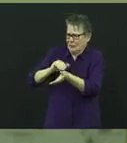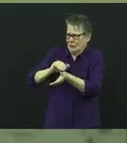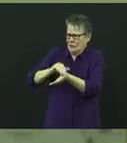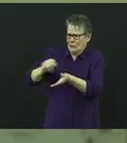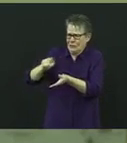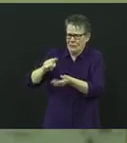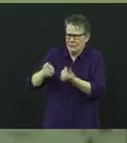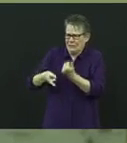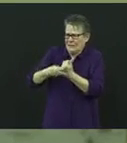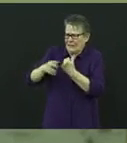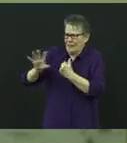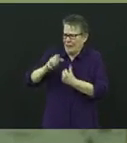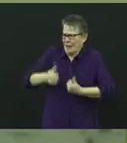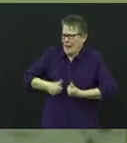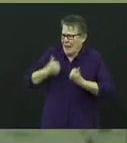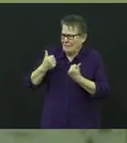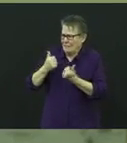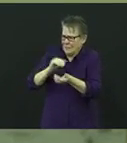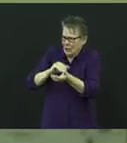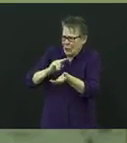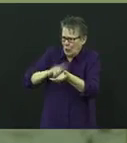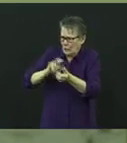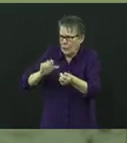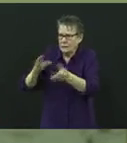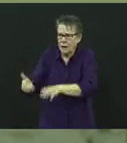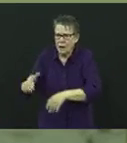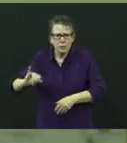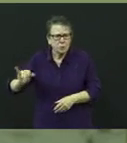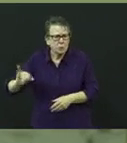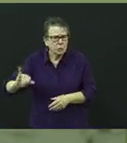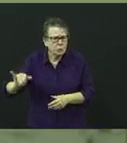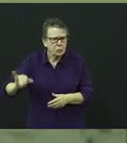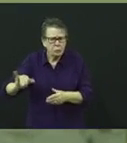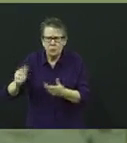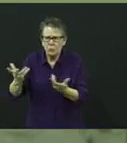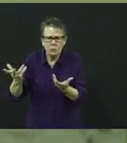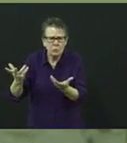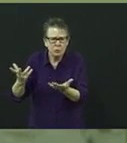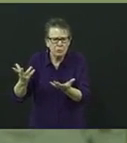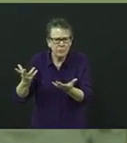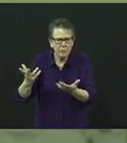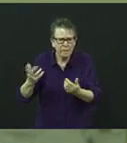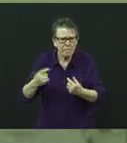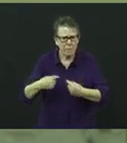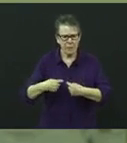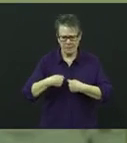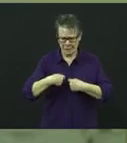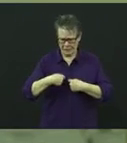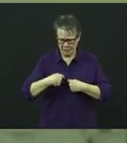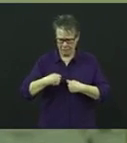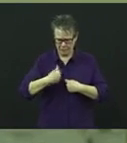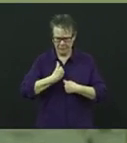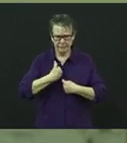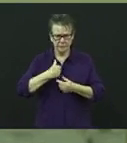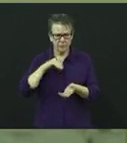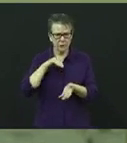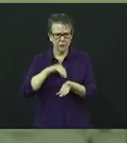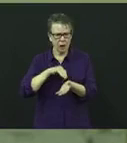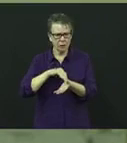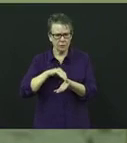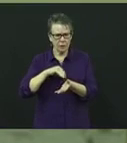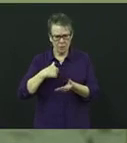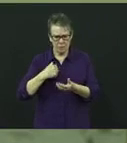I'm certainly well aware of the tremendous amounts of disruption, economic, social, and otherwise that's going on in the state right now. And I